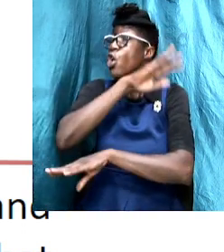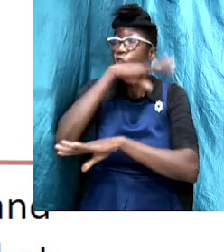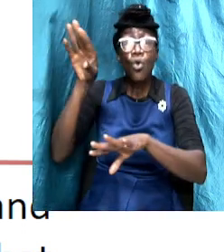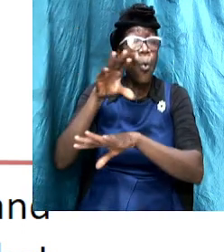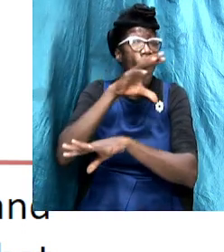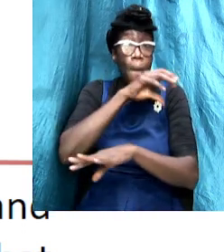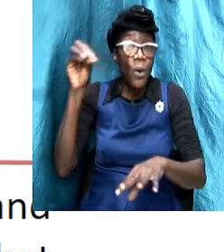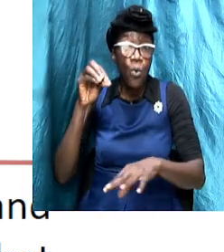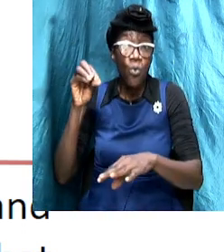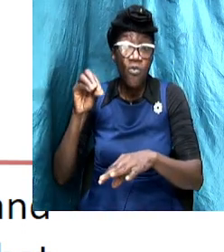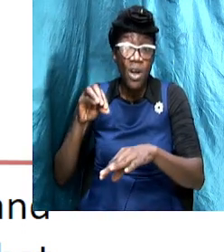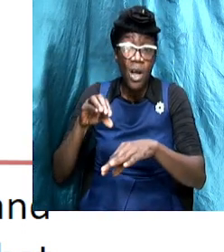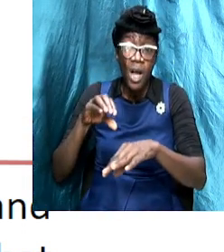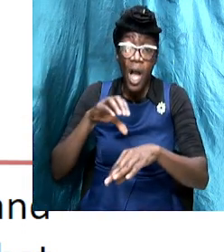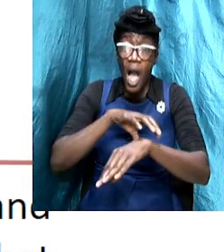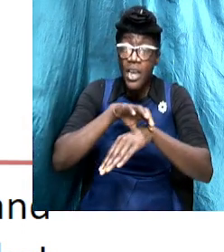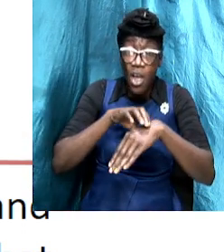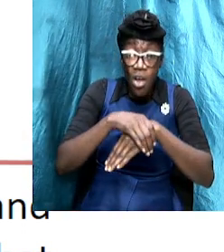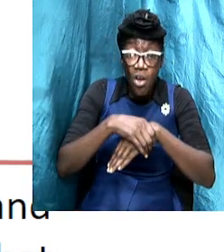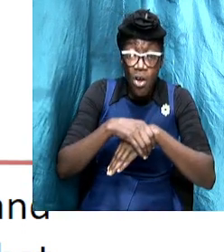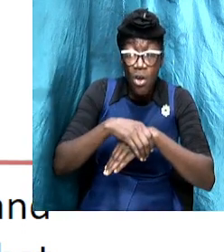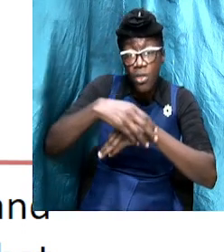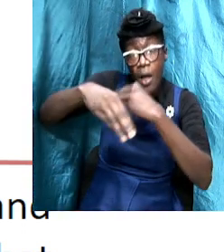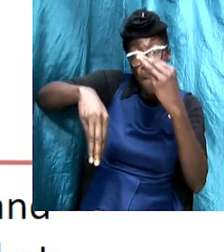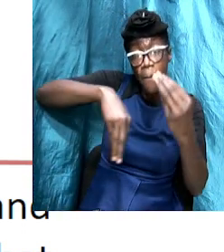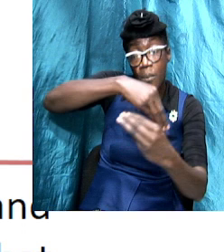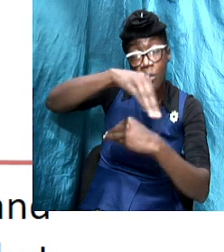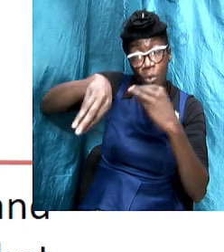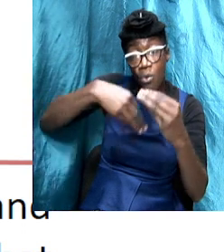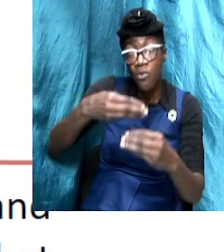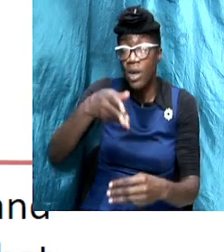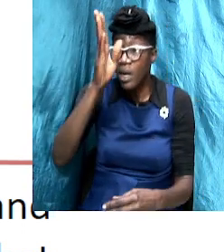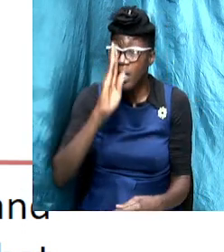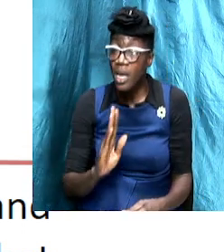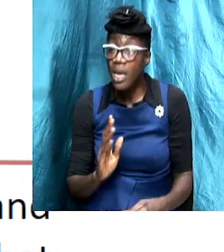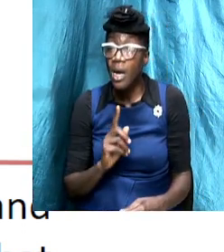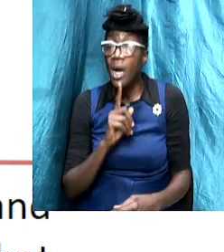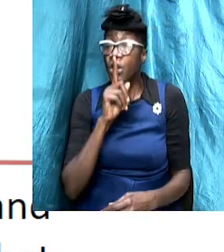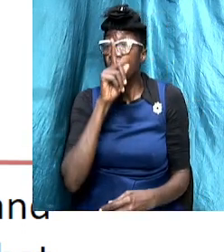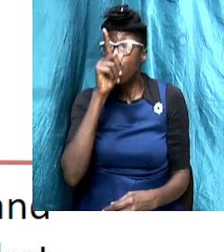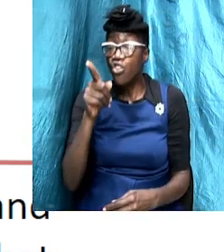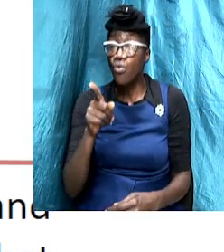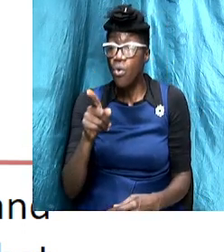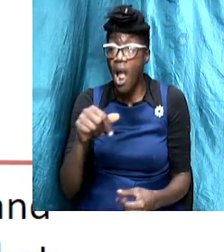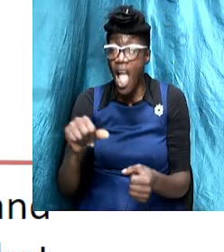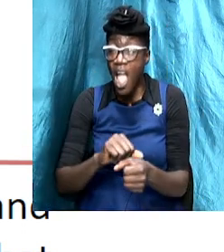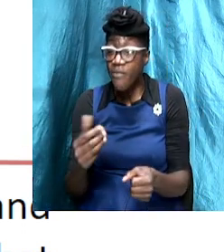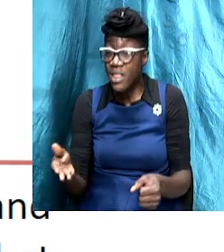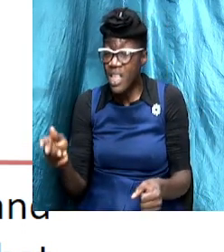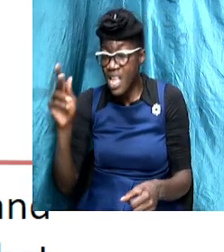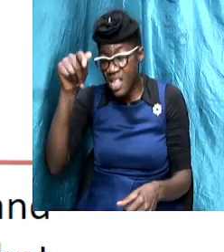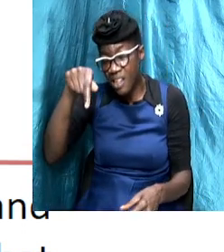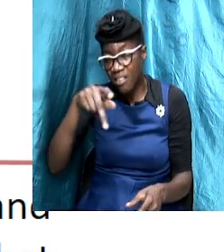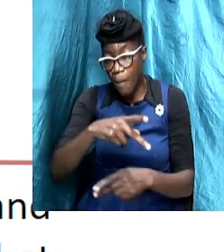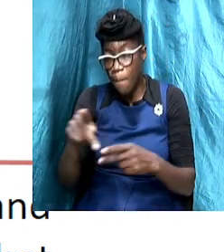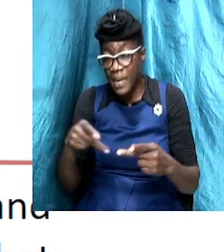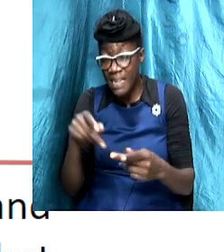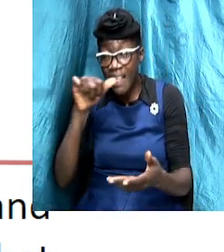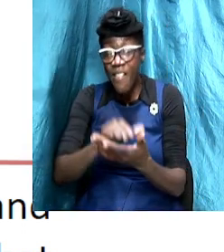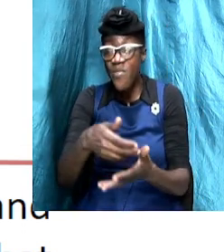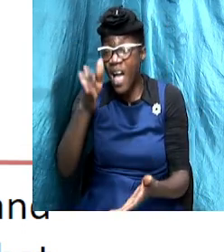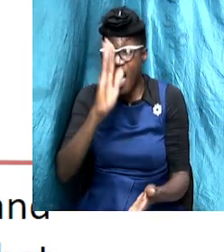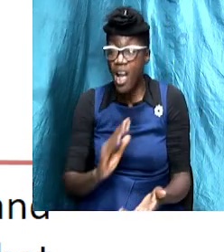rotates around it on its axis. The God who ensure that everything is in its place, that God came